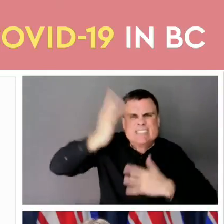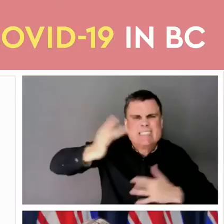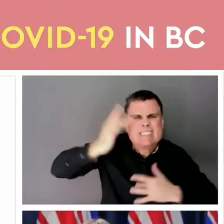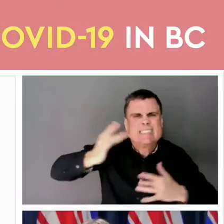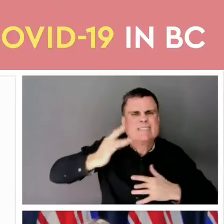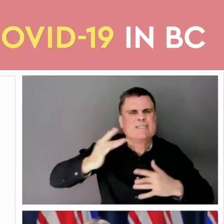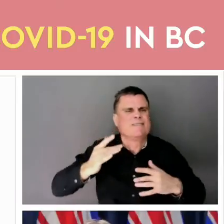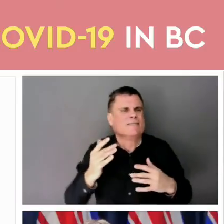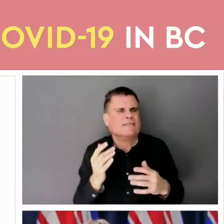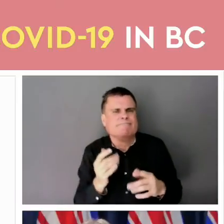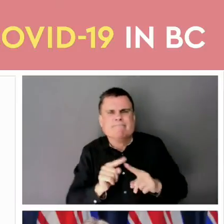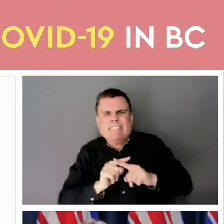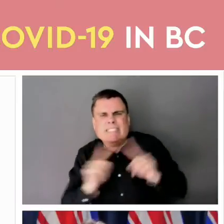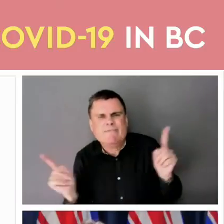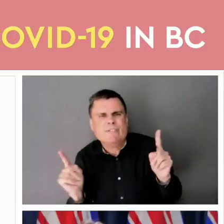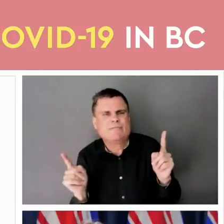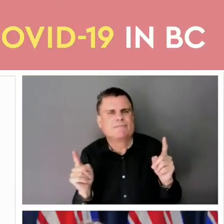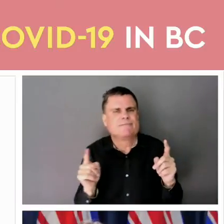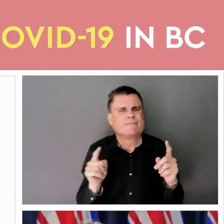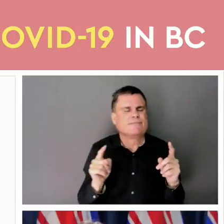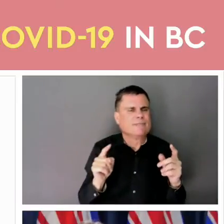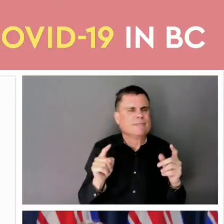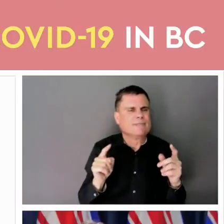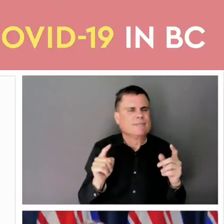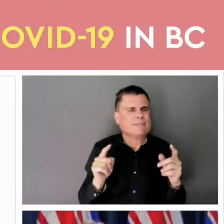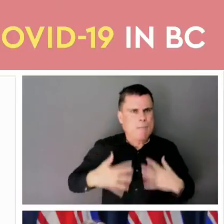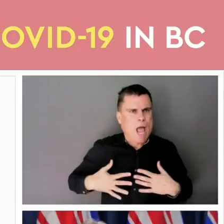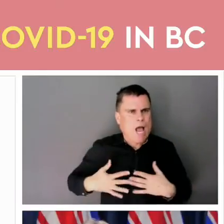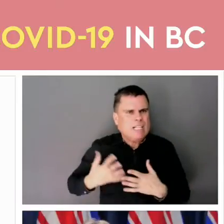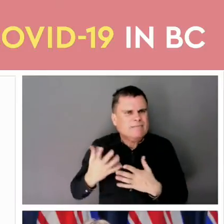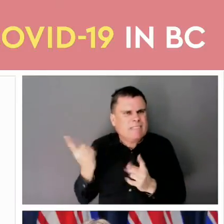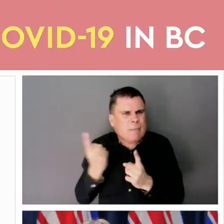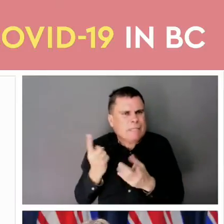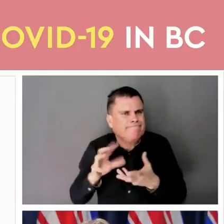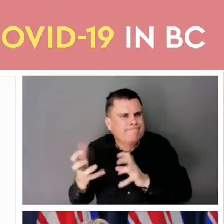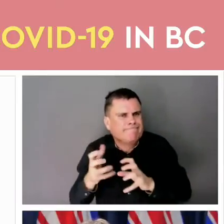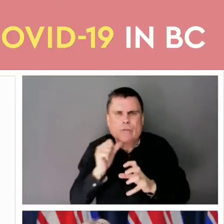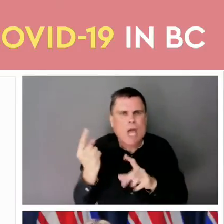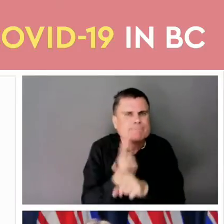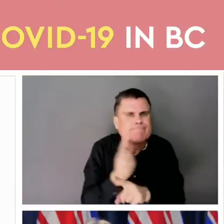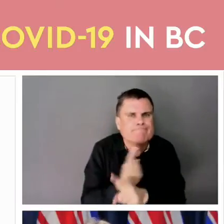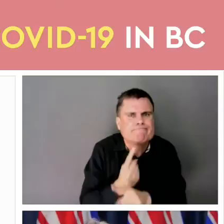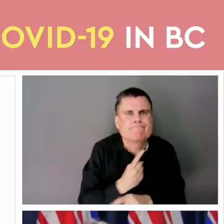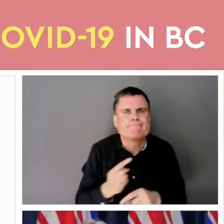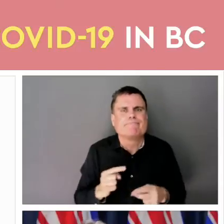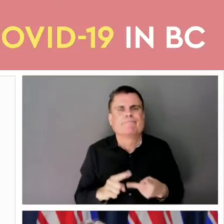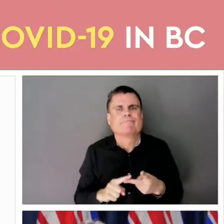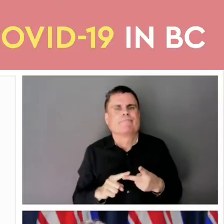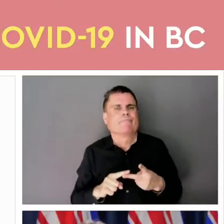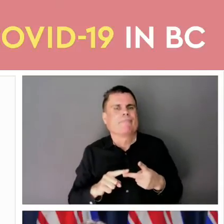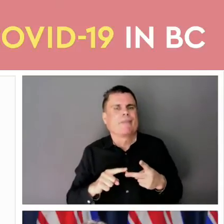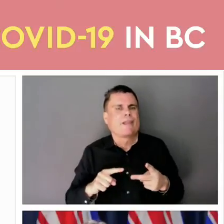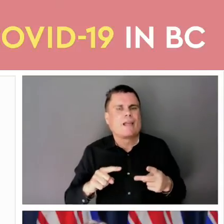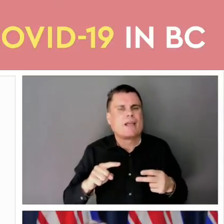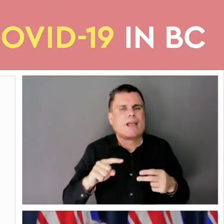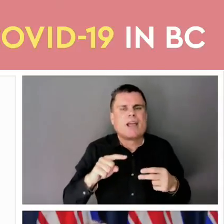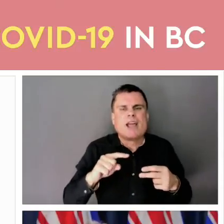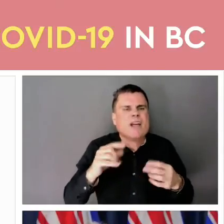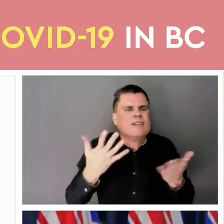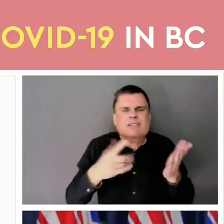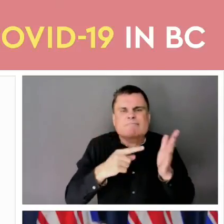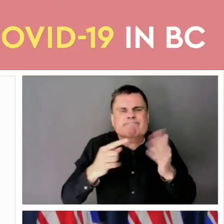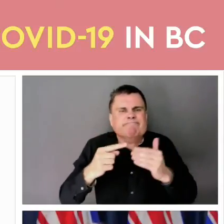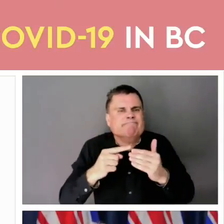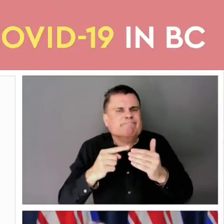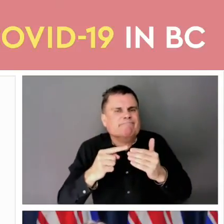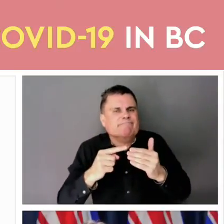disease, which we're fortunate we have very few patients with that in this province, but these are conditions associated with significant immune suppression.